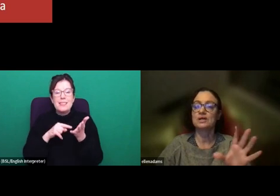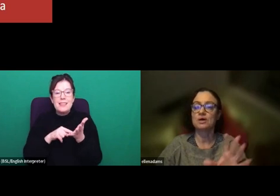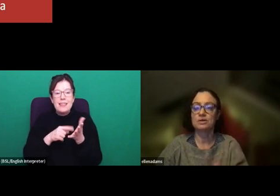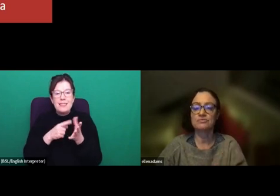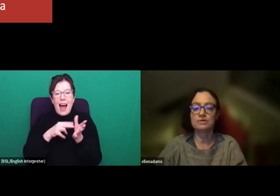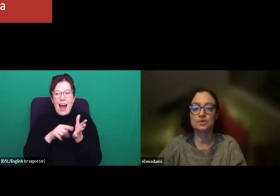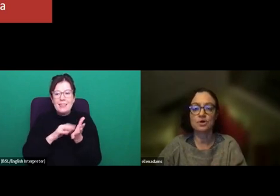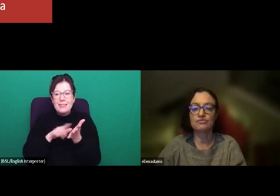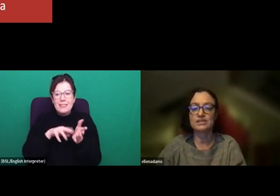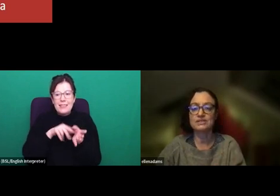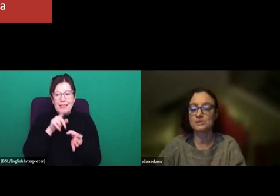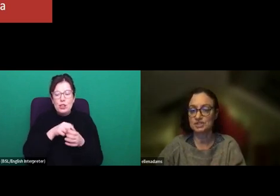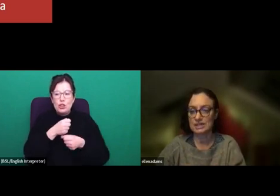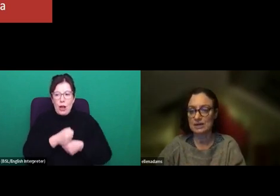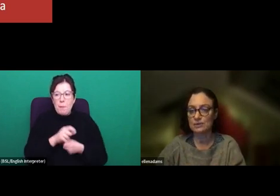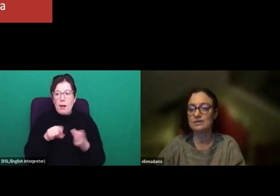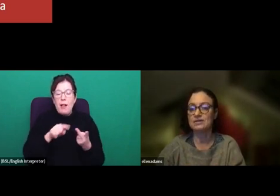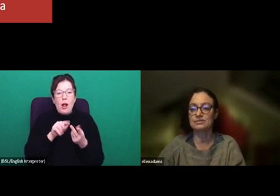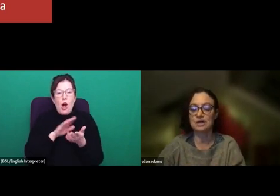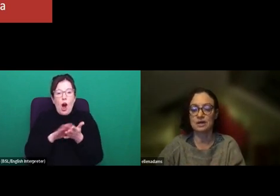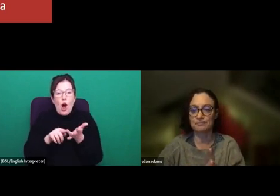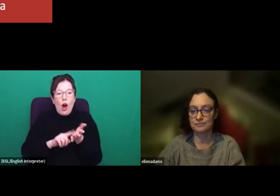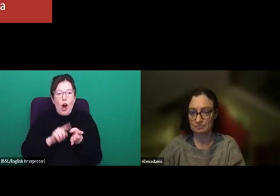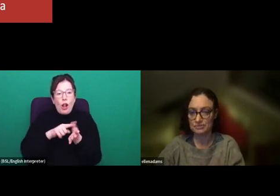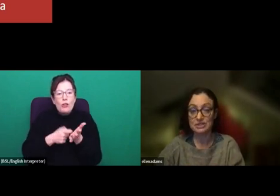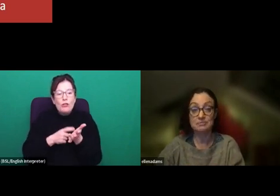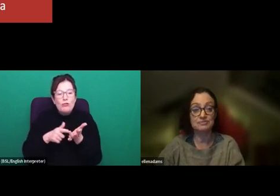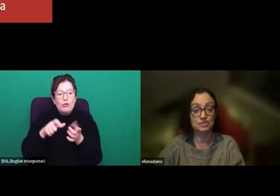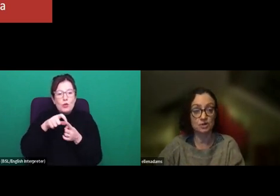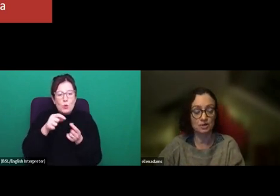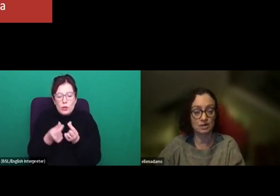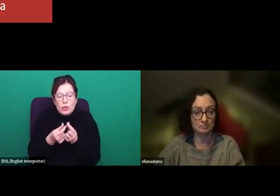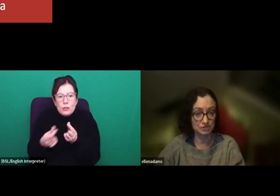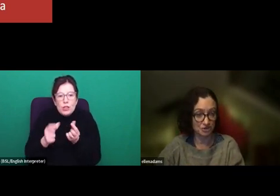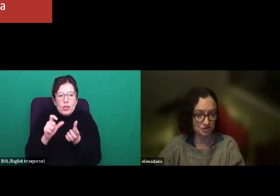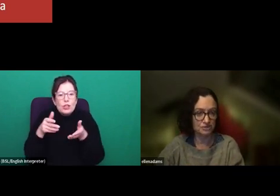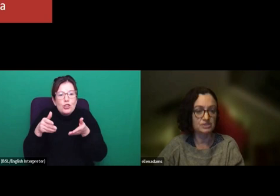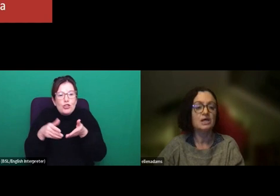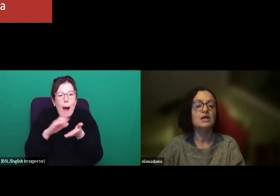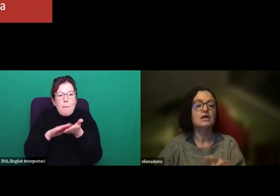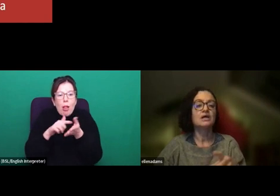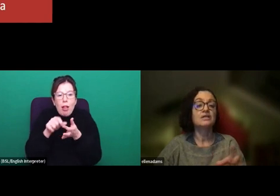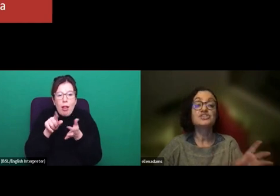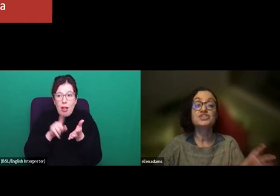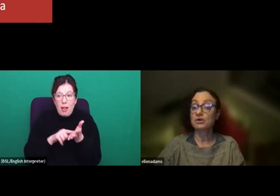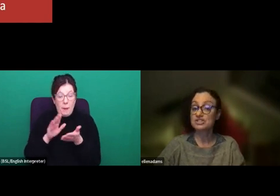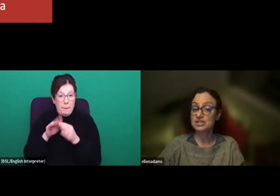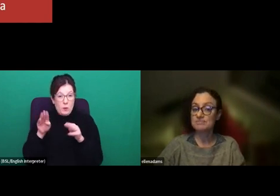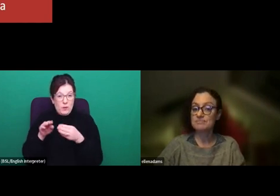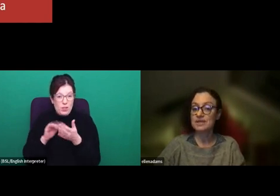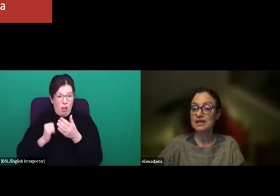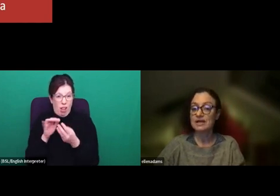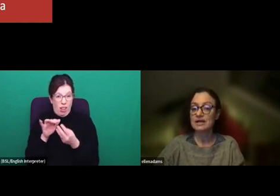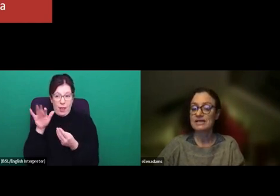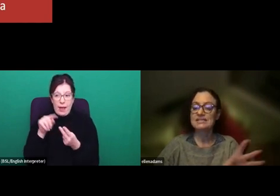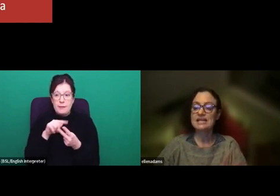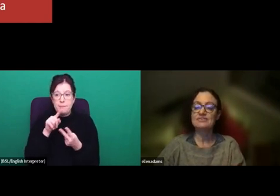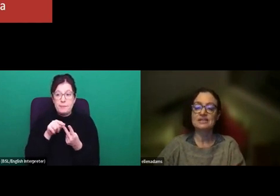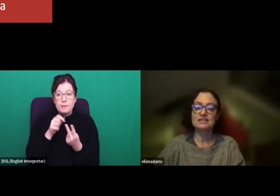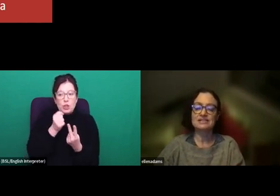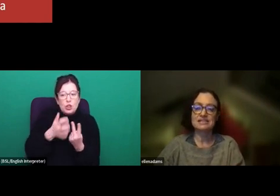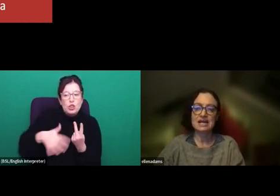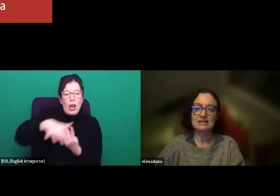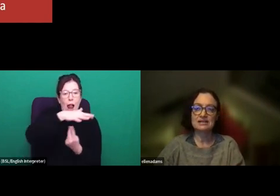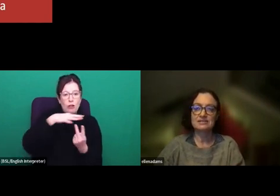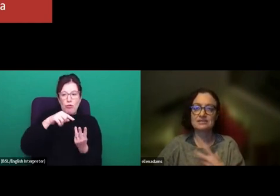Chapel, the Holyrood Coffins, which are now in his Museum of Scotland, the geology, and